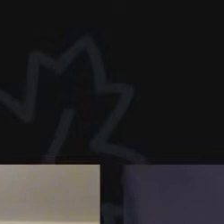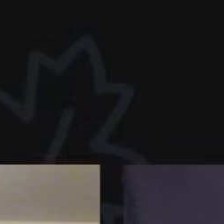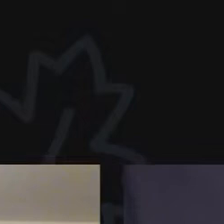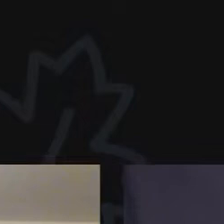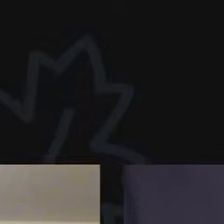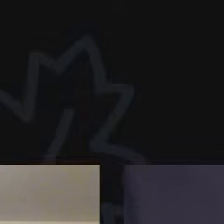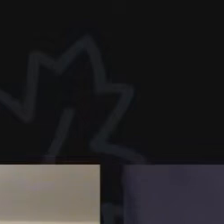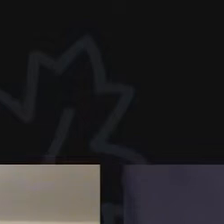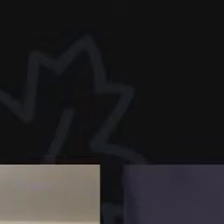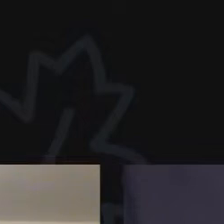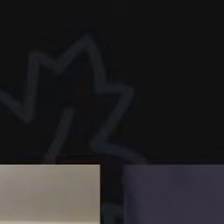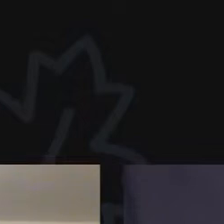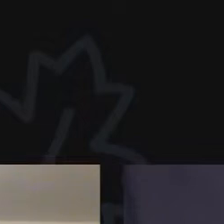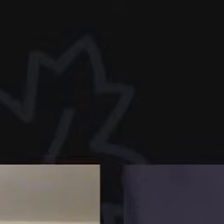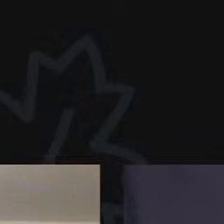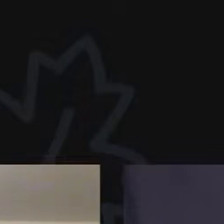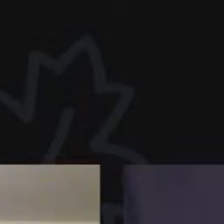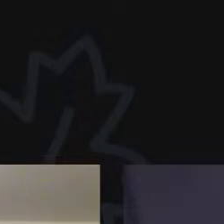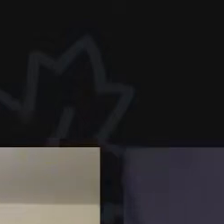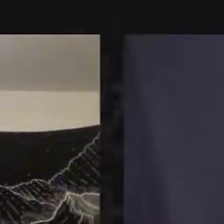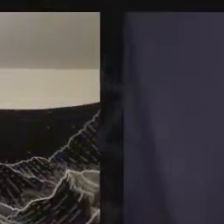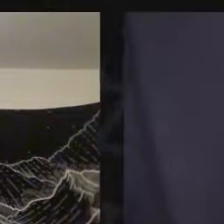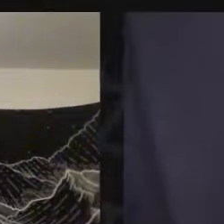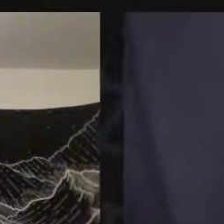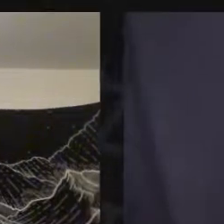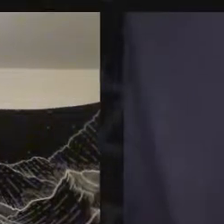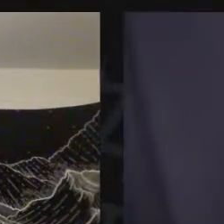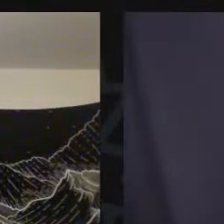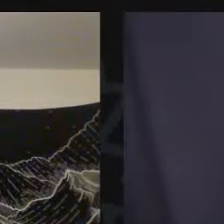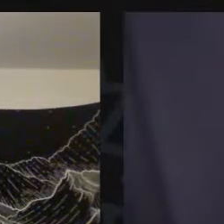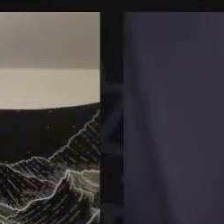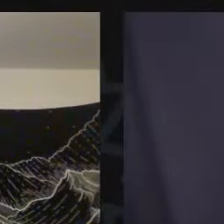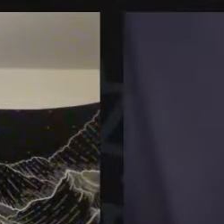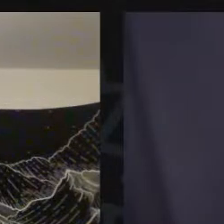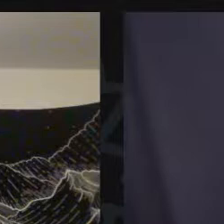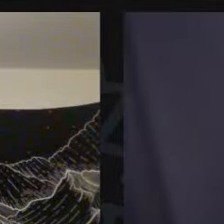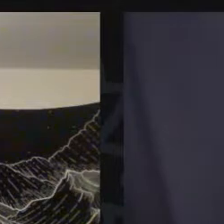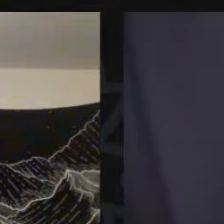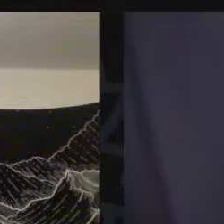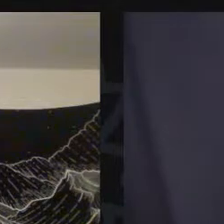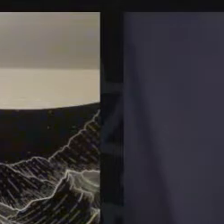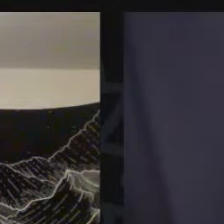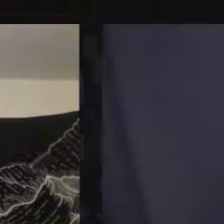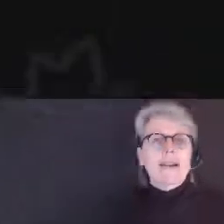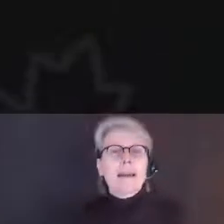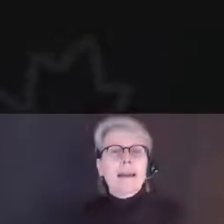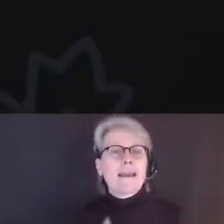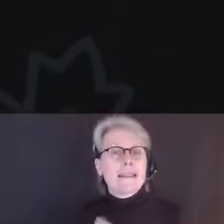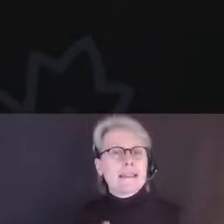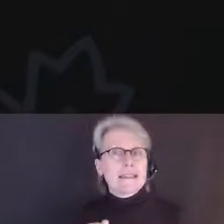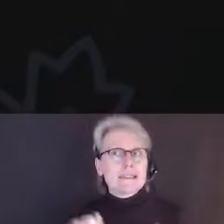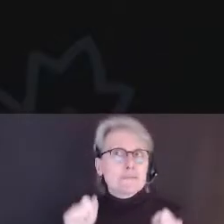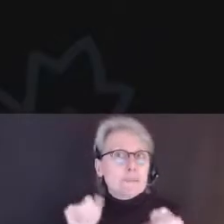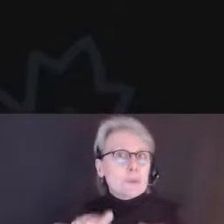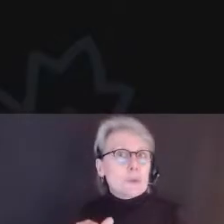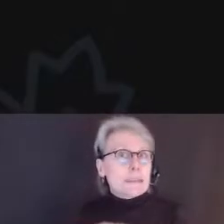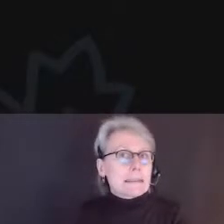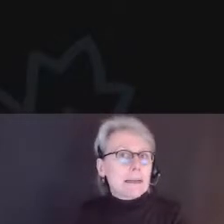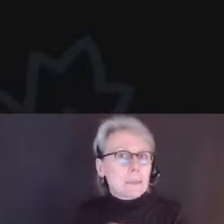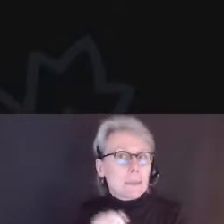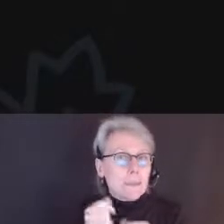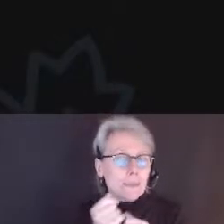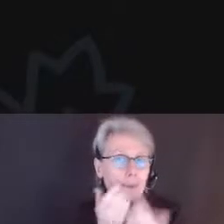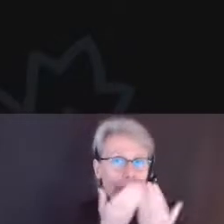name, job title, and maybe a little bit about what you do and your favorite thing about the spooky season. So on